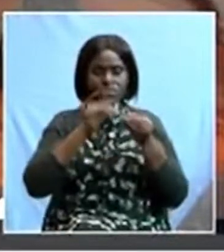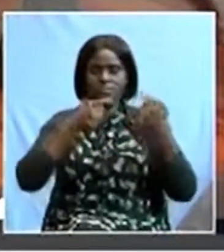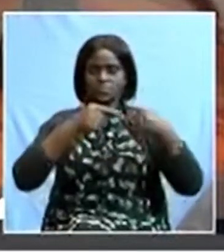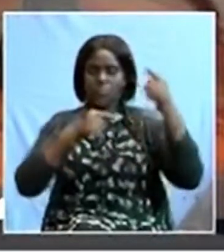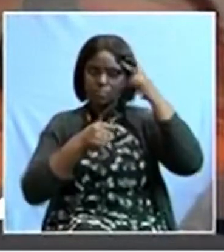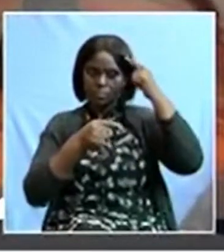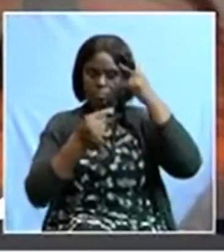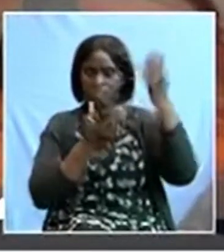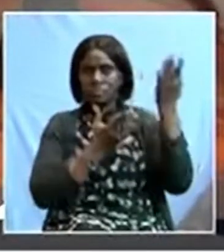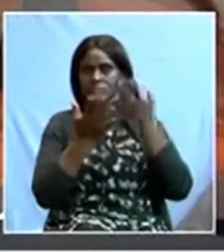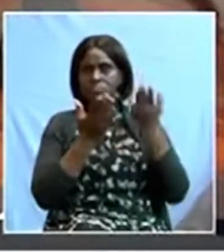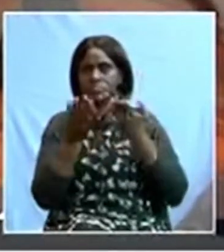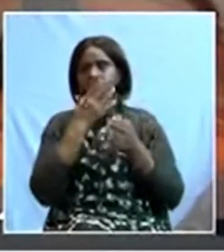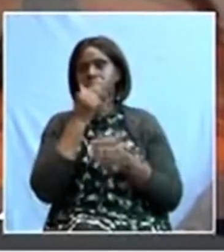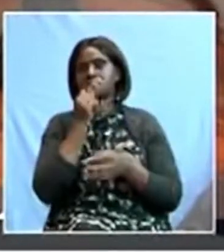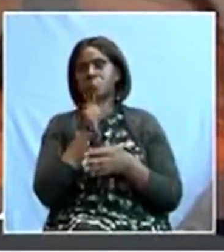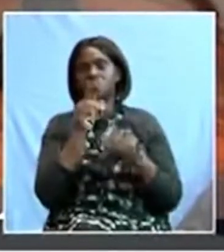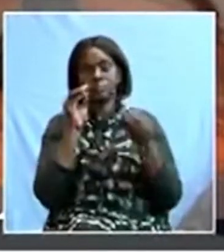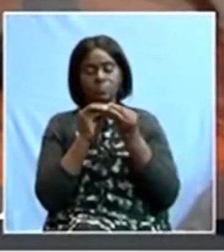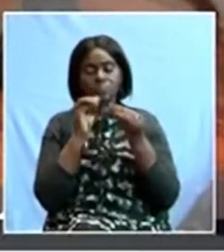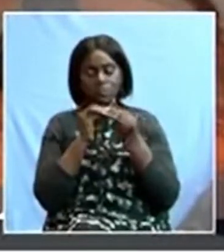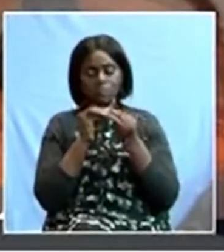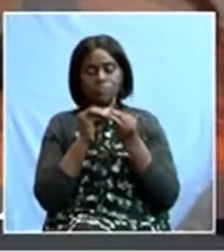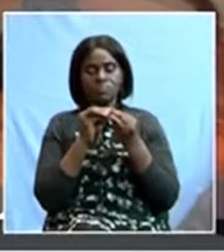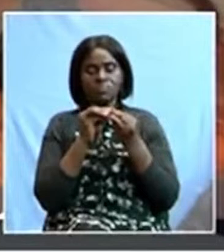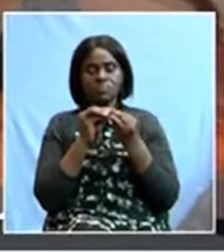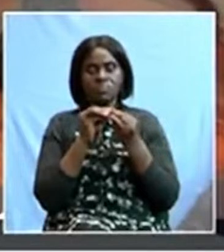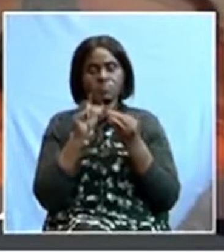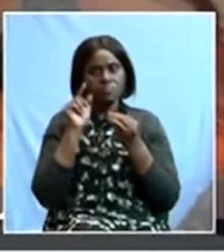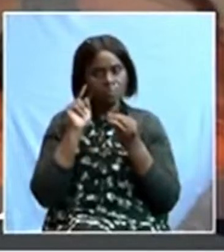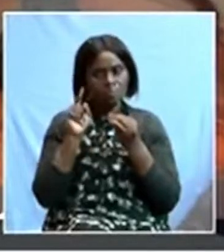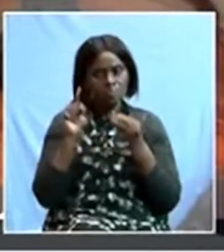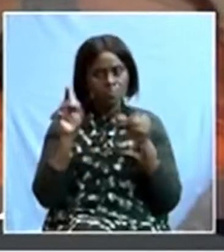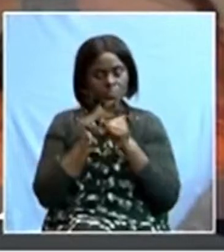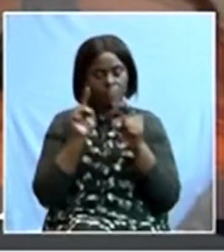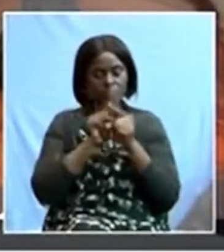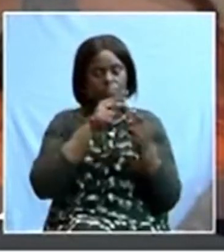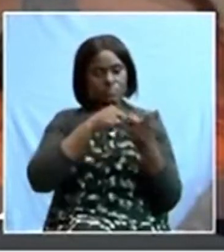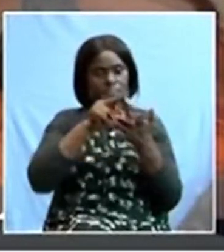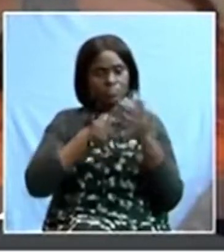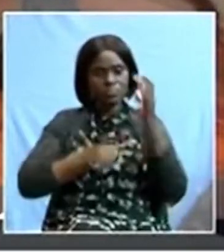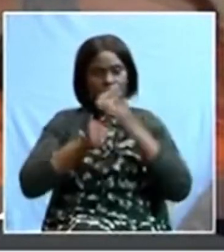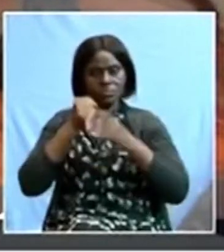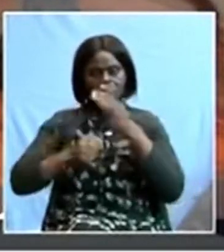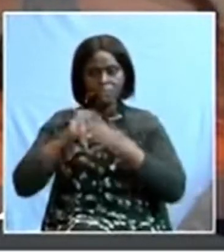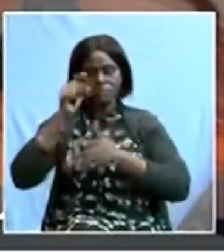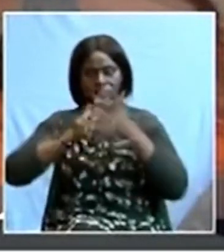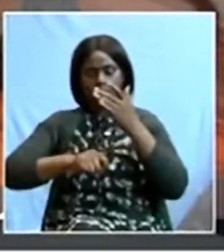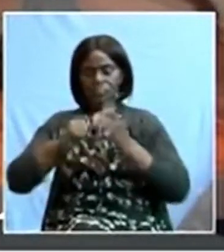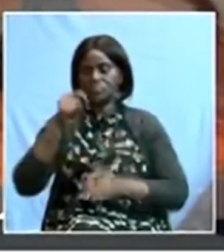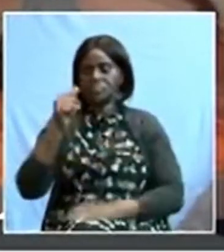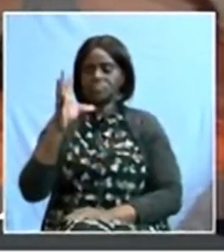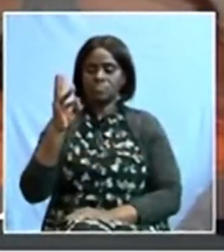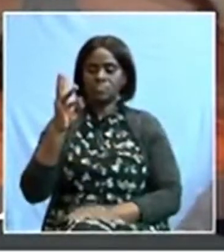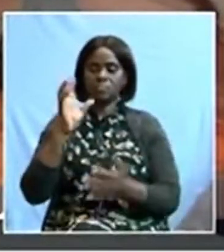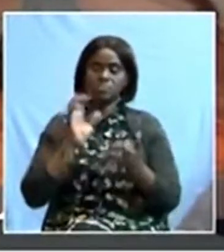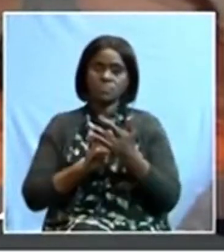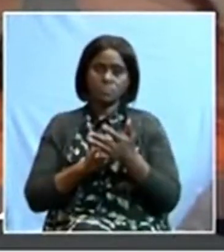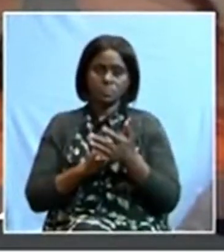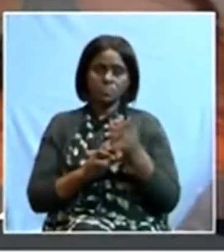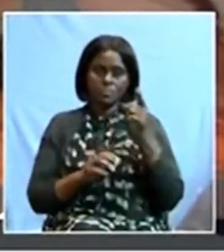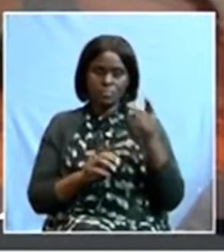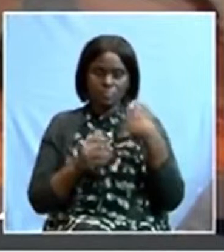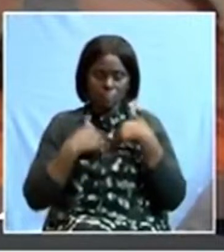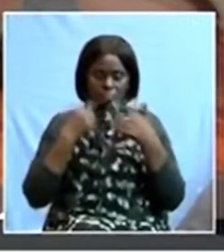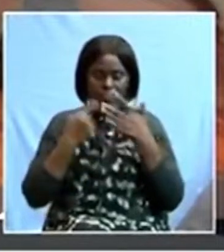Government Service Commission. Further, on the rental shops amounting to 16,000, this